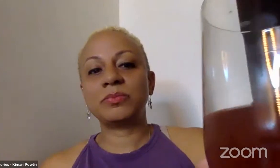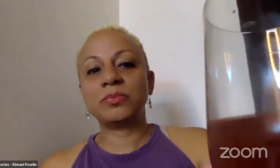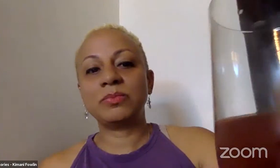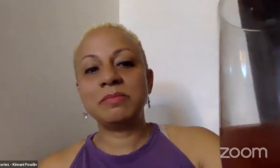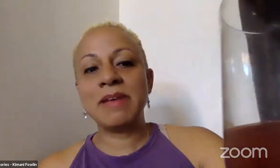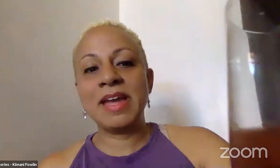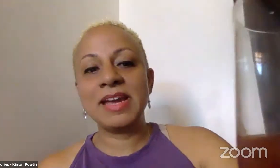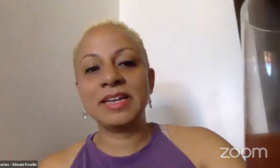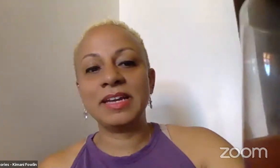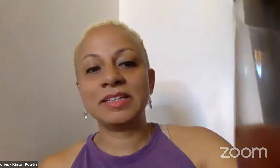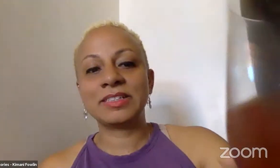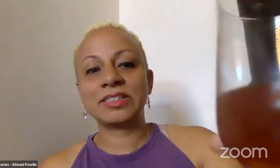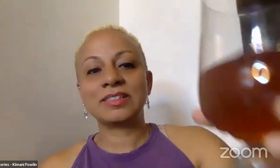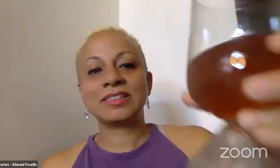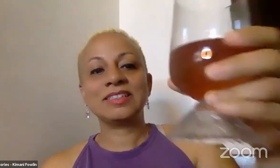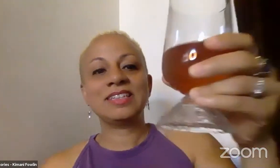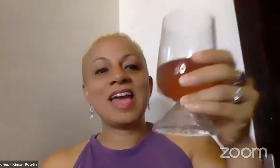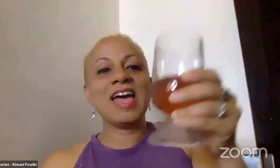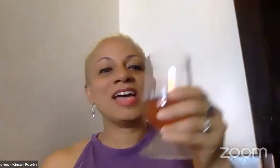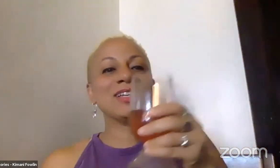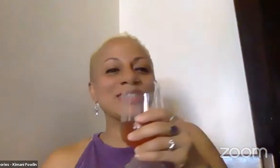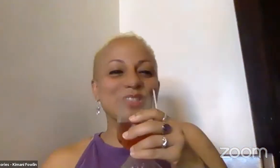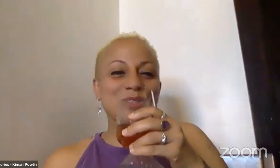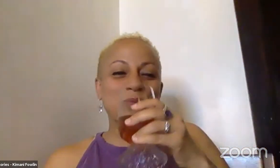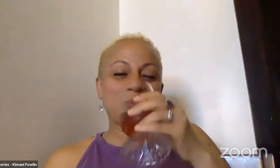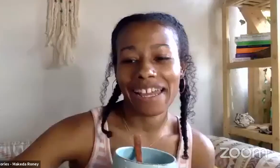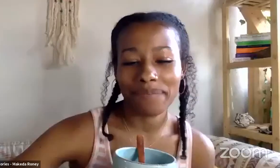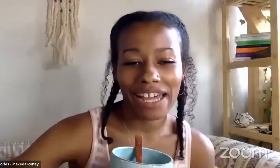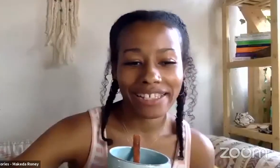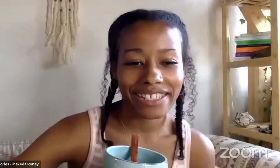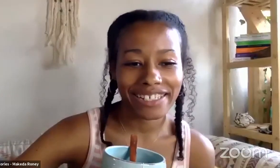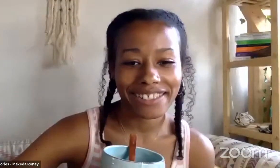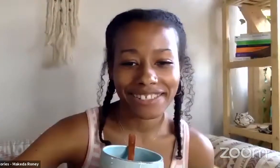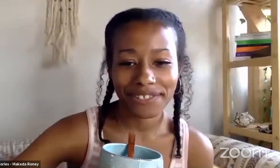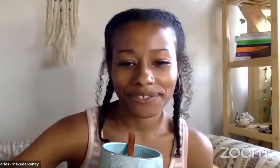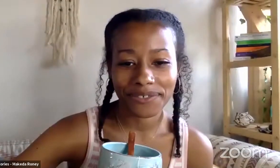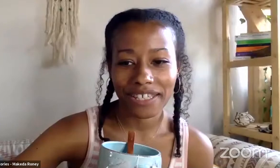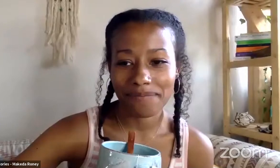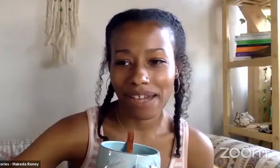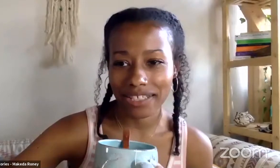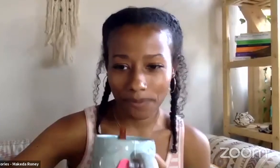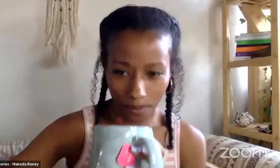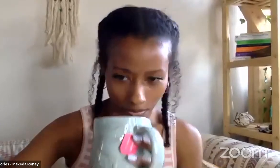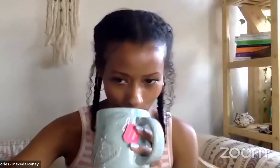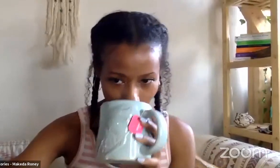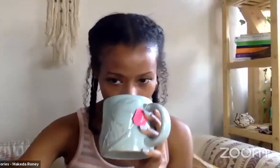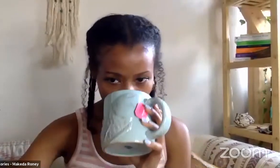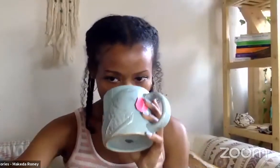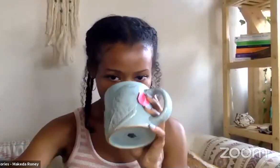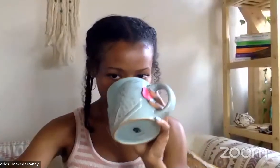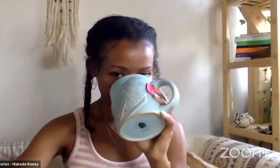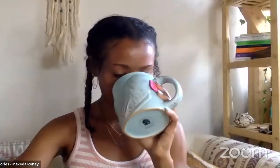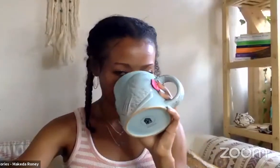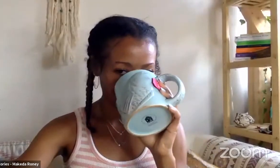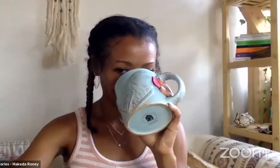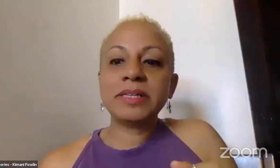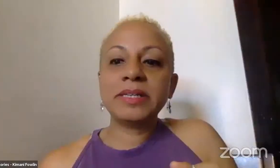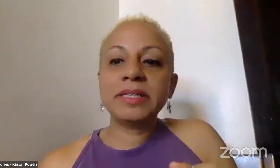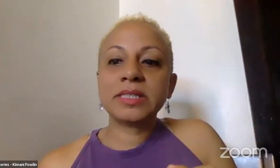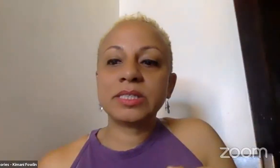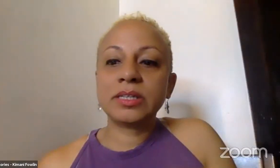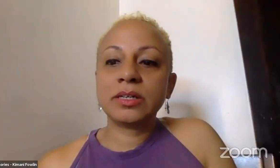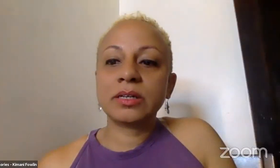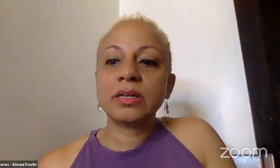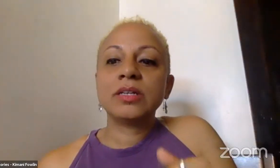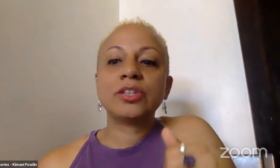Cheers. Cheers. Made it. Yes. And I pass it to Kimani. So